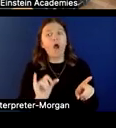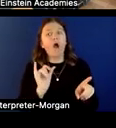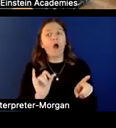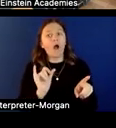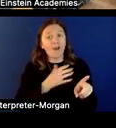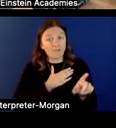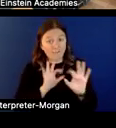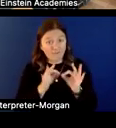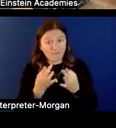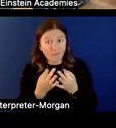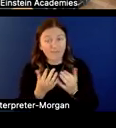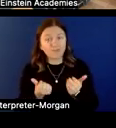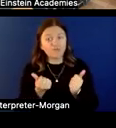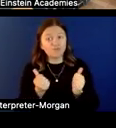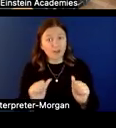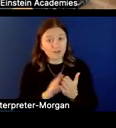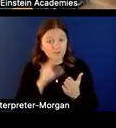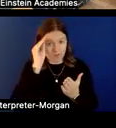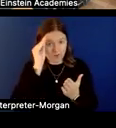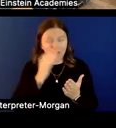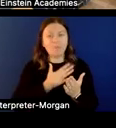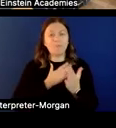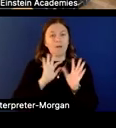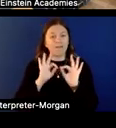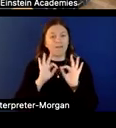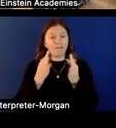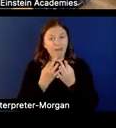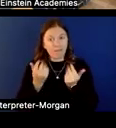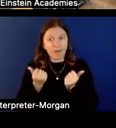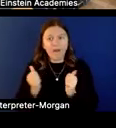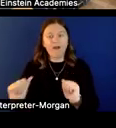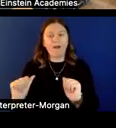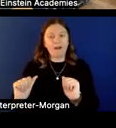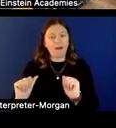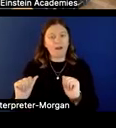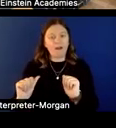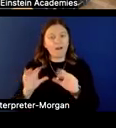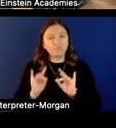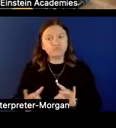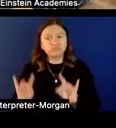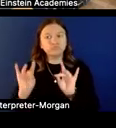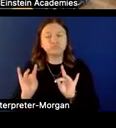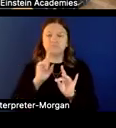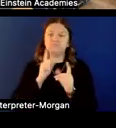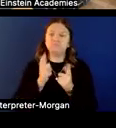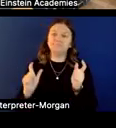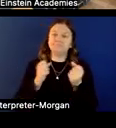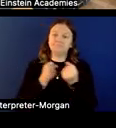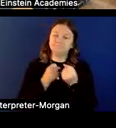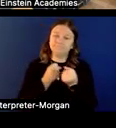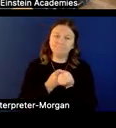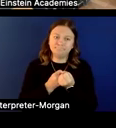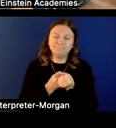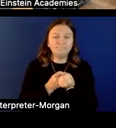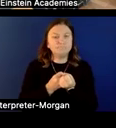is trying to learn, my family's making an effort. That is like the biggest support that you can give your student.